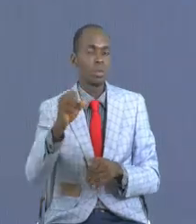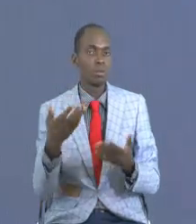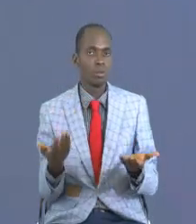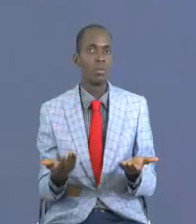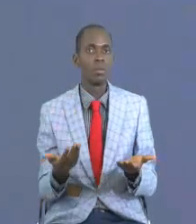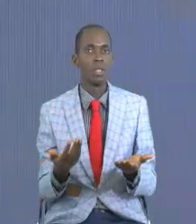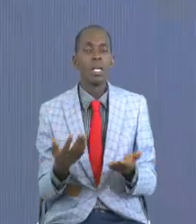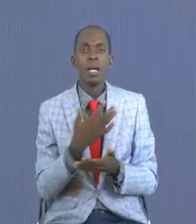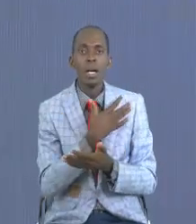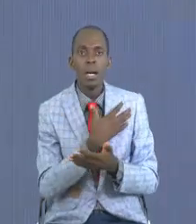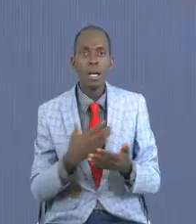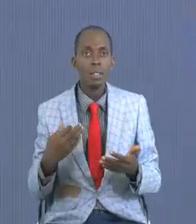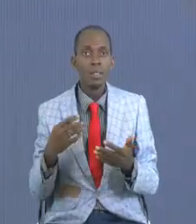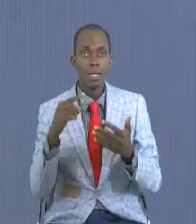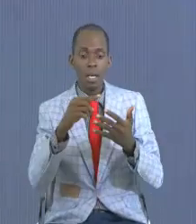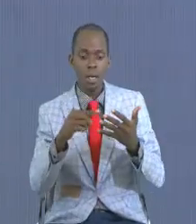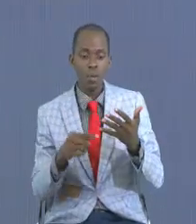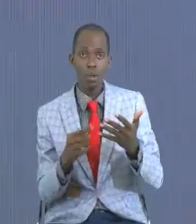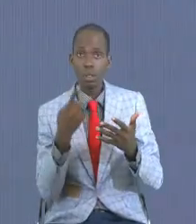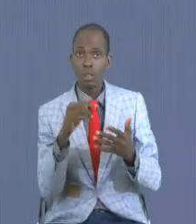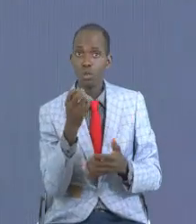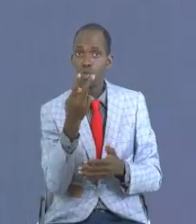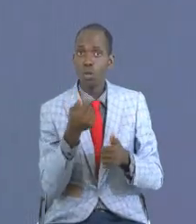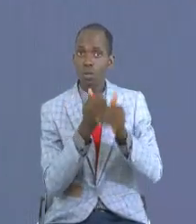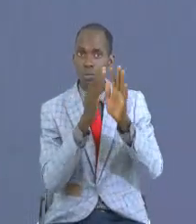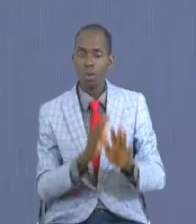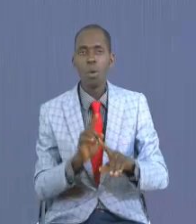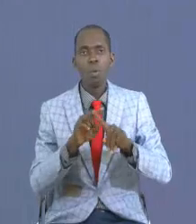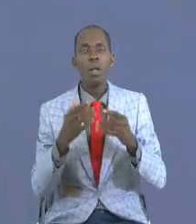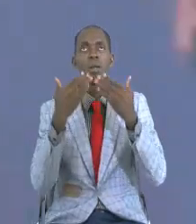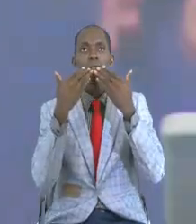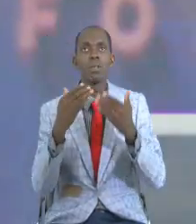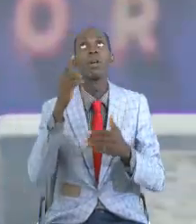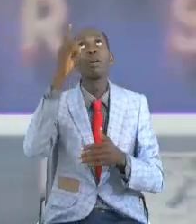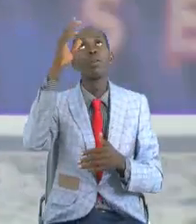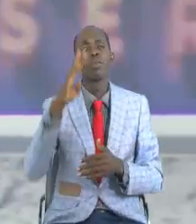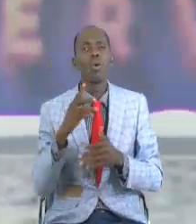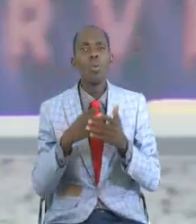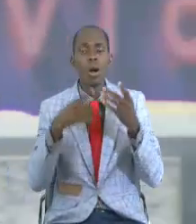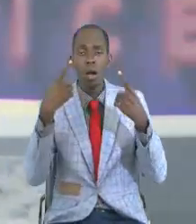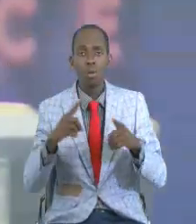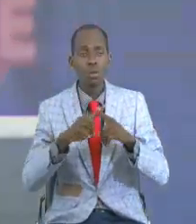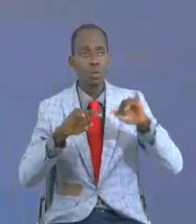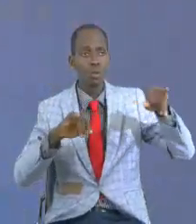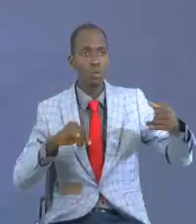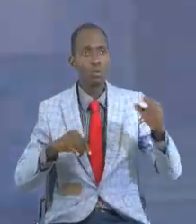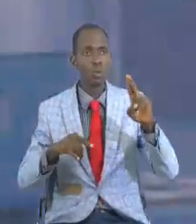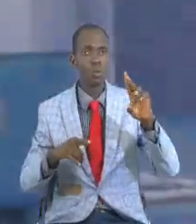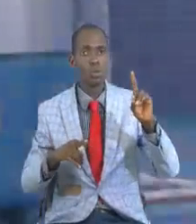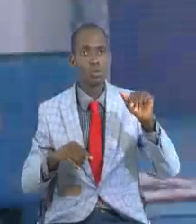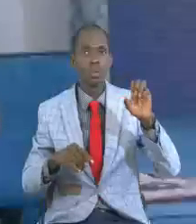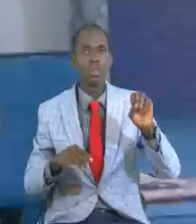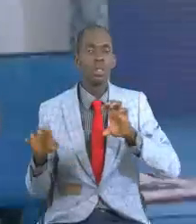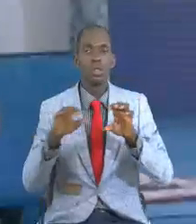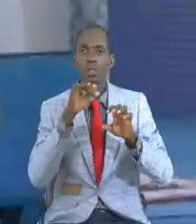among the twelve but thank god what happened to jesus chariots did not happen